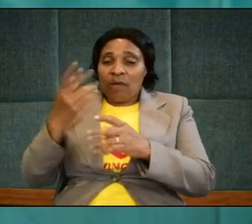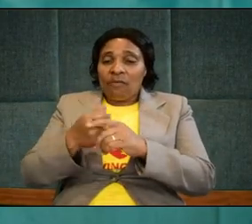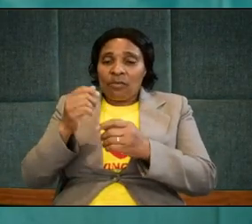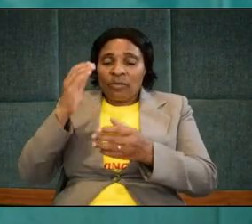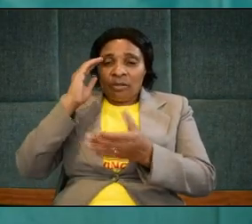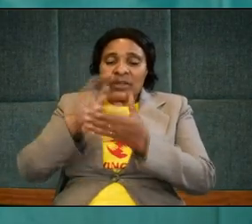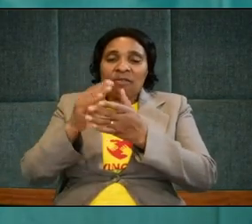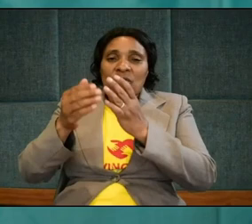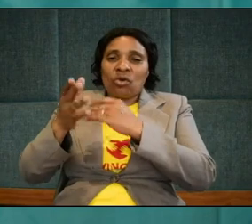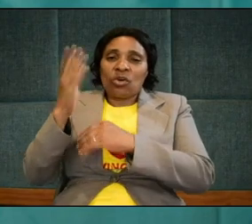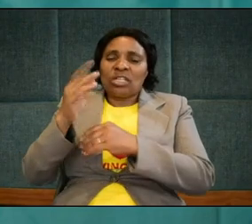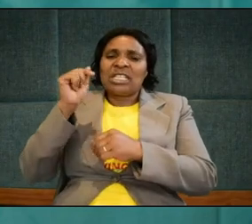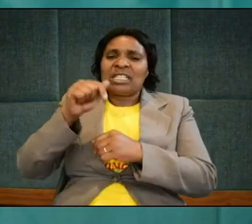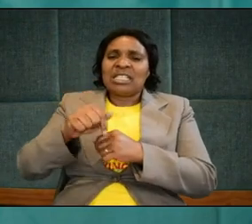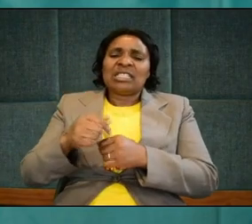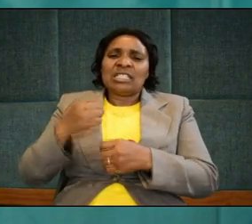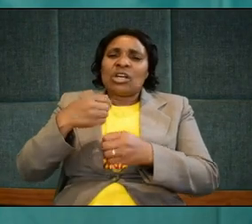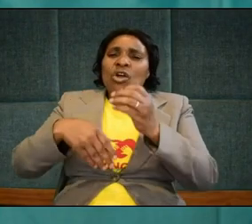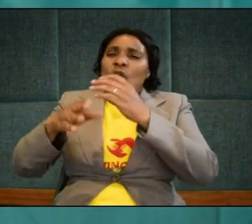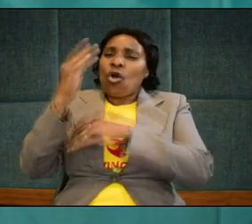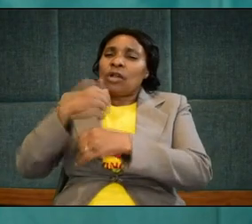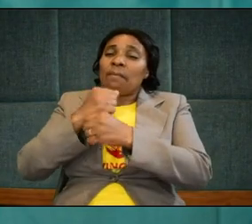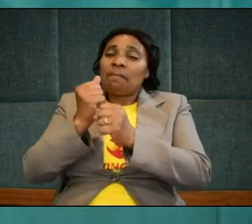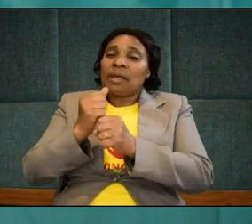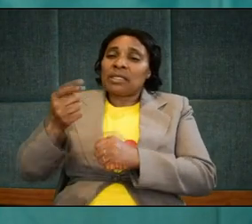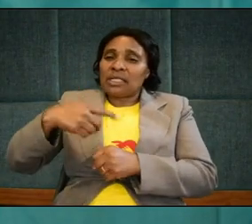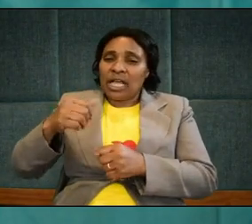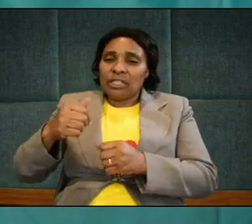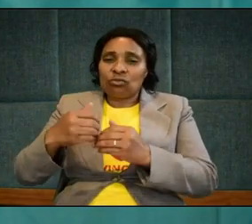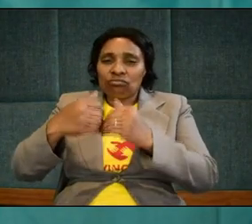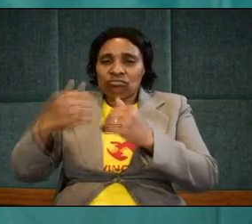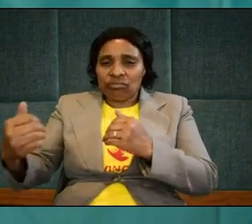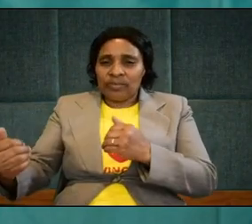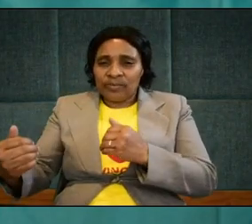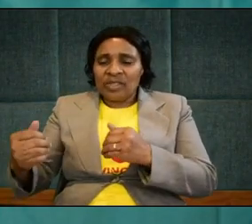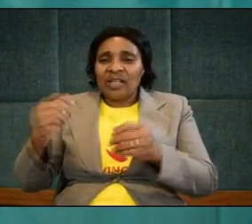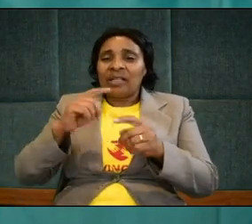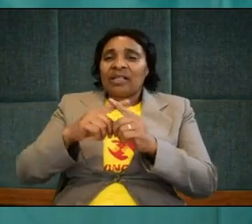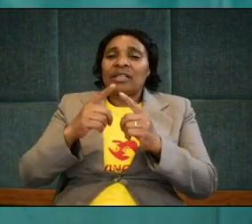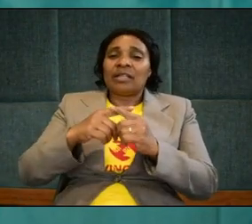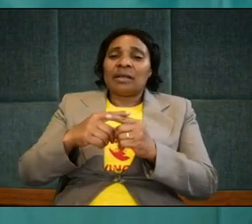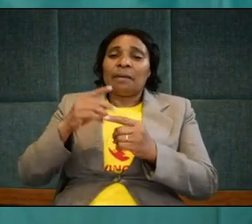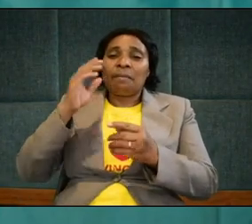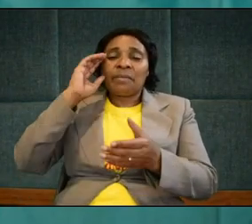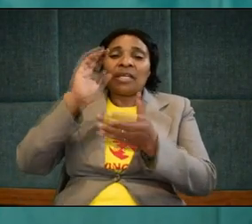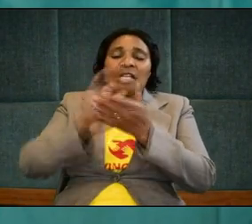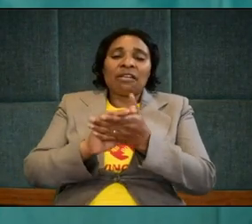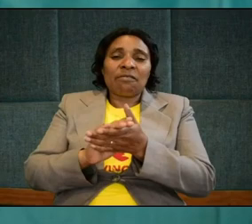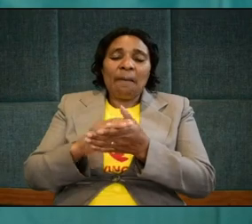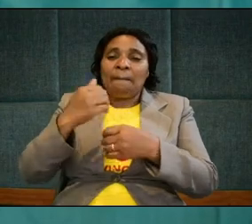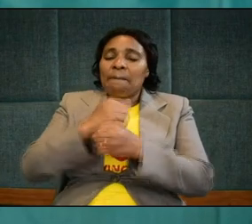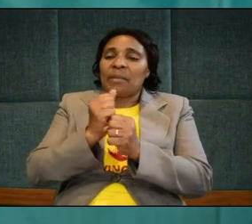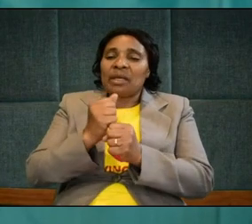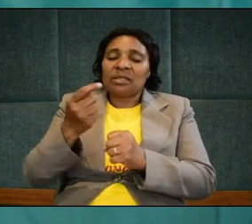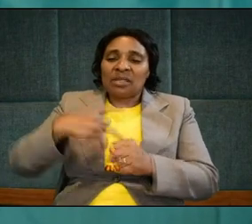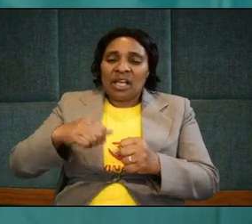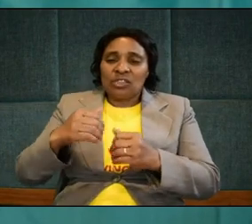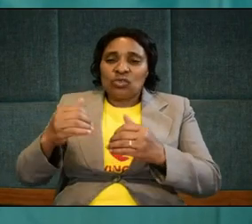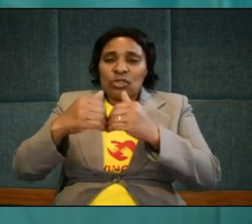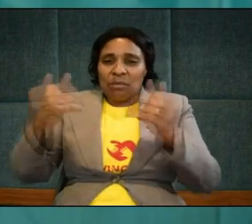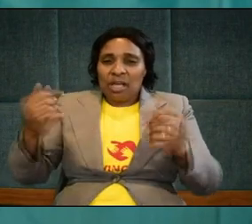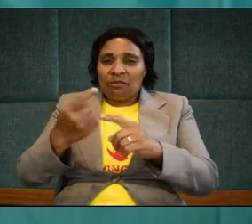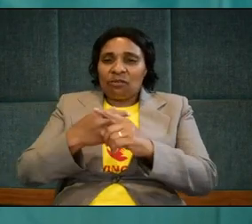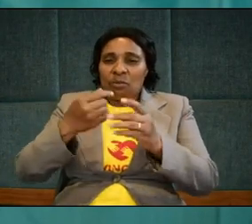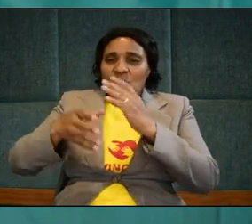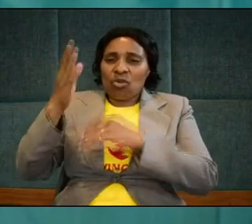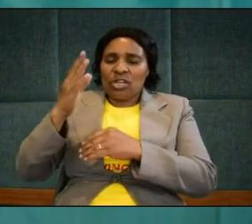text states that God causes us to depart, that unbelief causes us to depart from God. When we doubt his